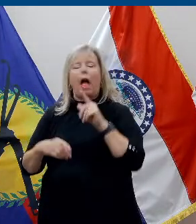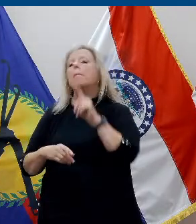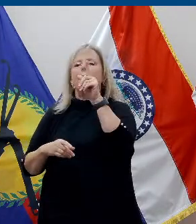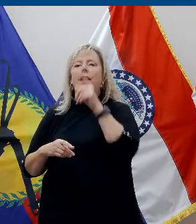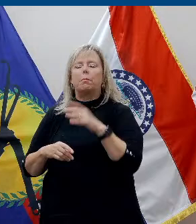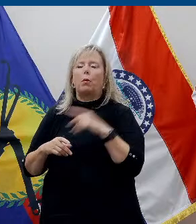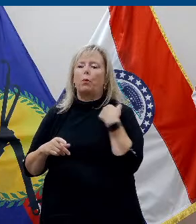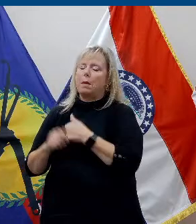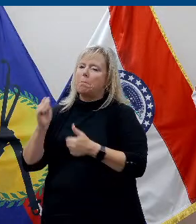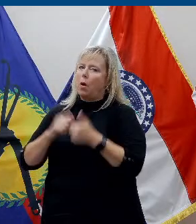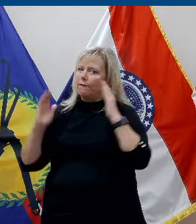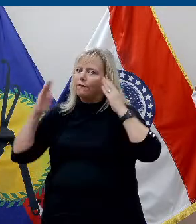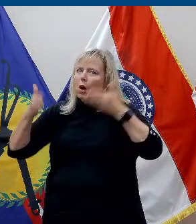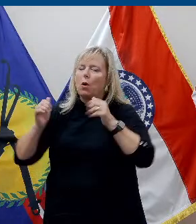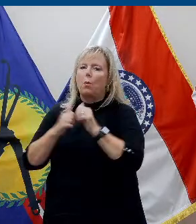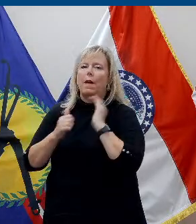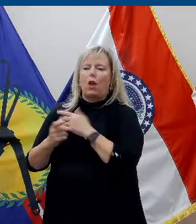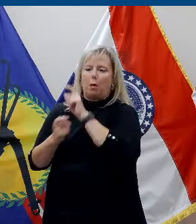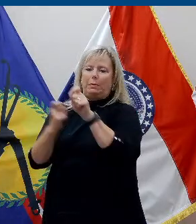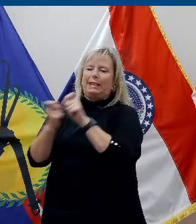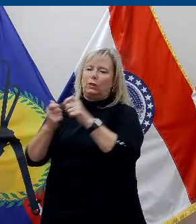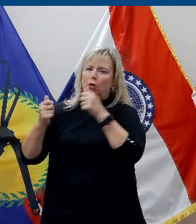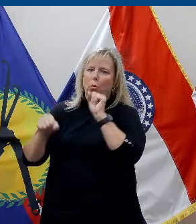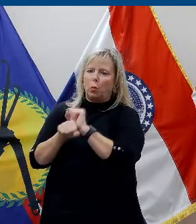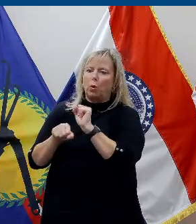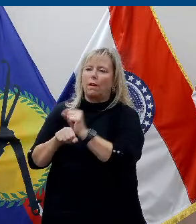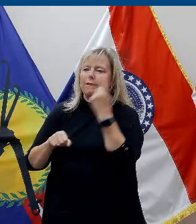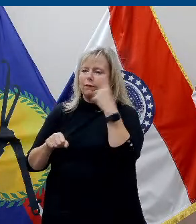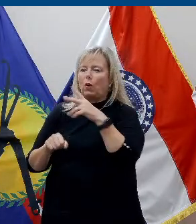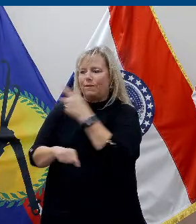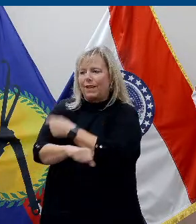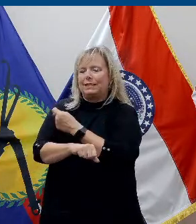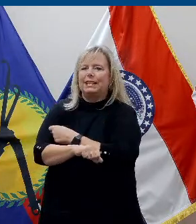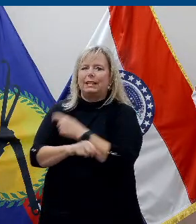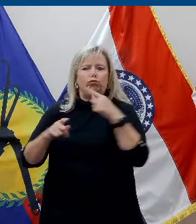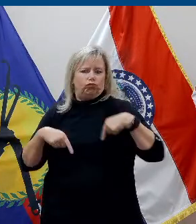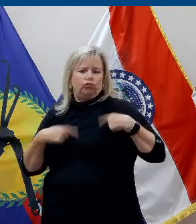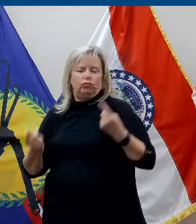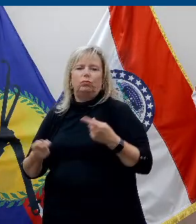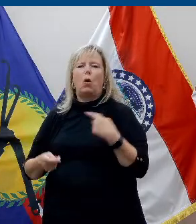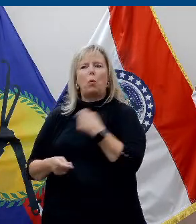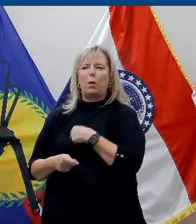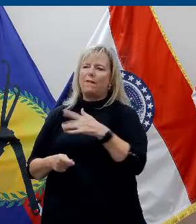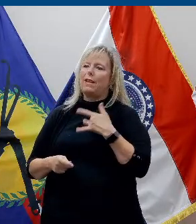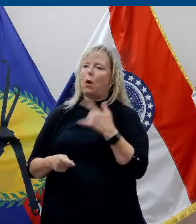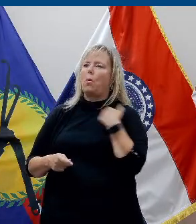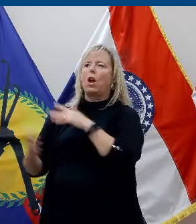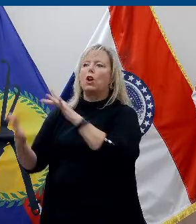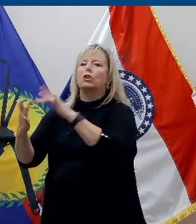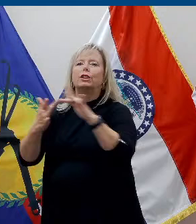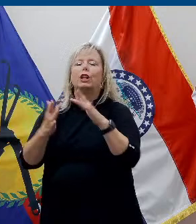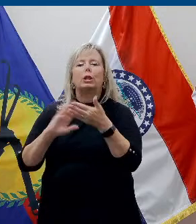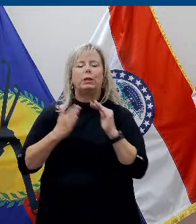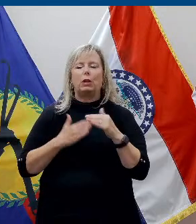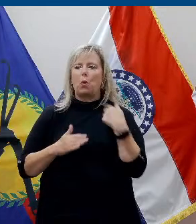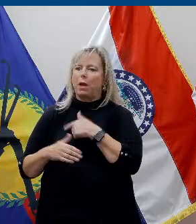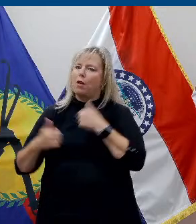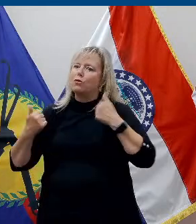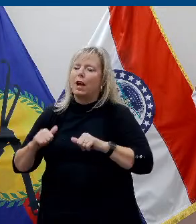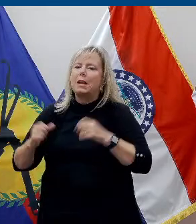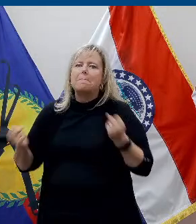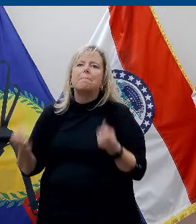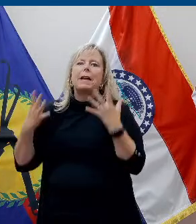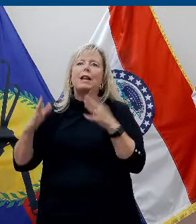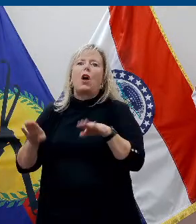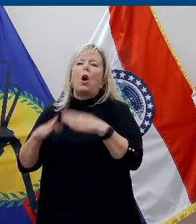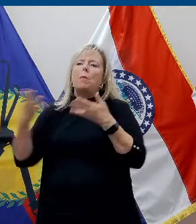been heavily focused on that with our particular efforts for a while. We believe we are reaching out to communities. We believe we are trying to have as many